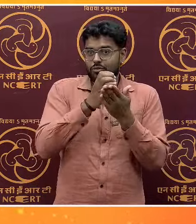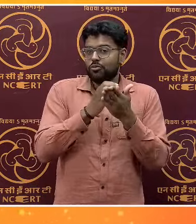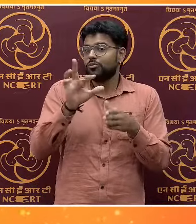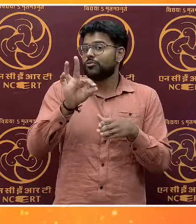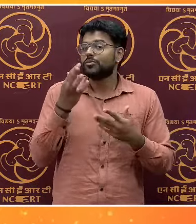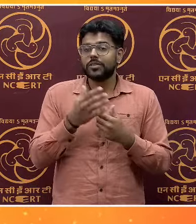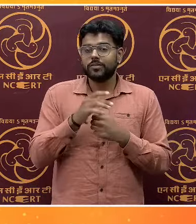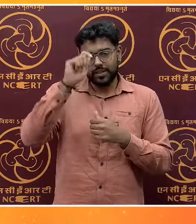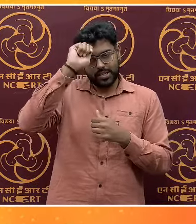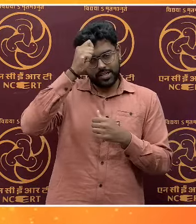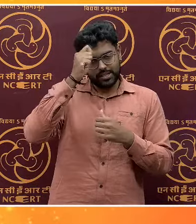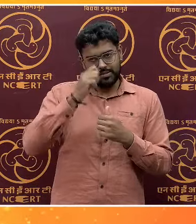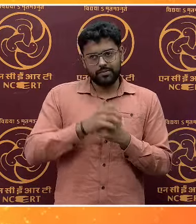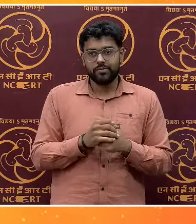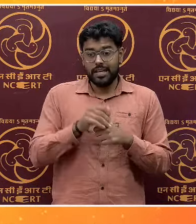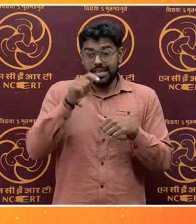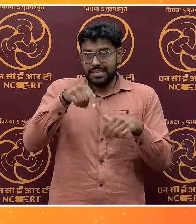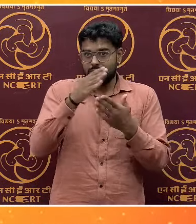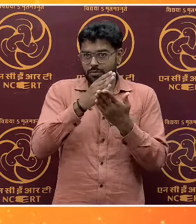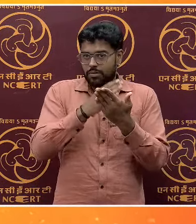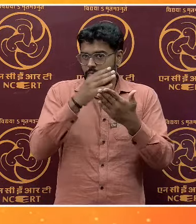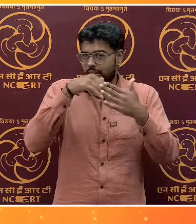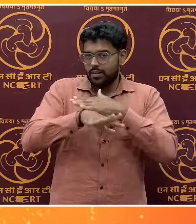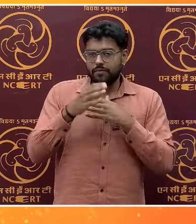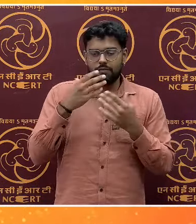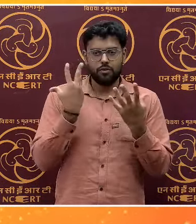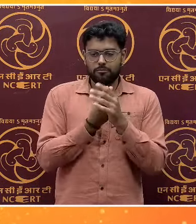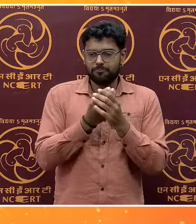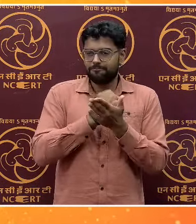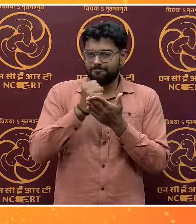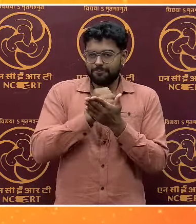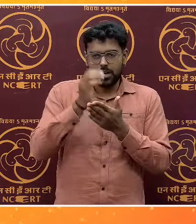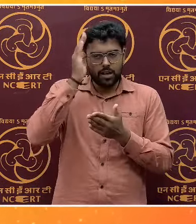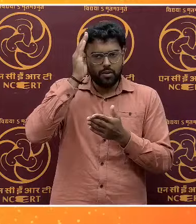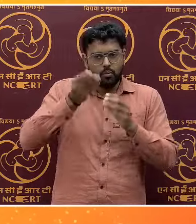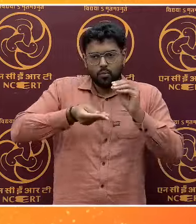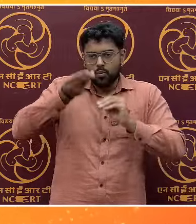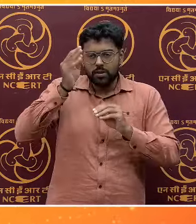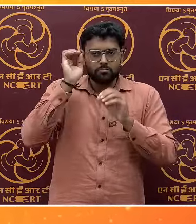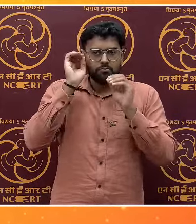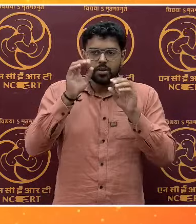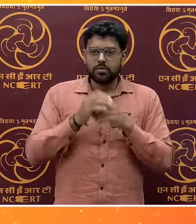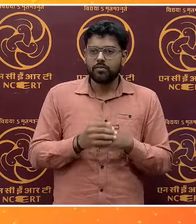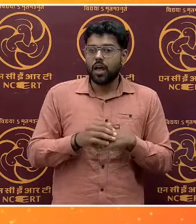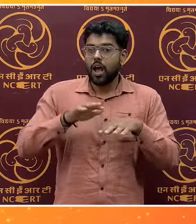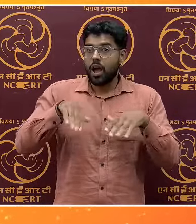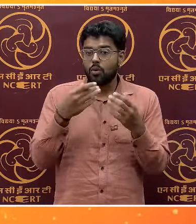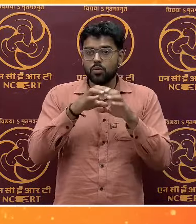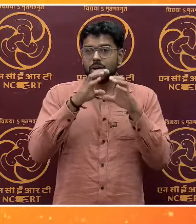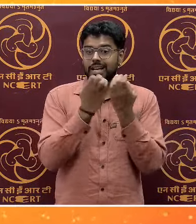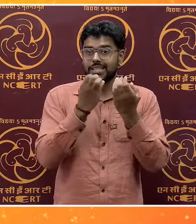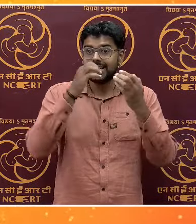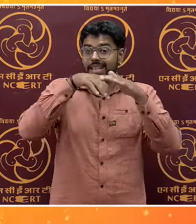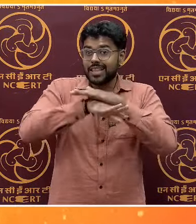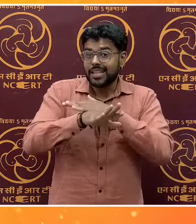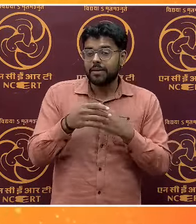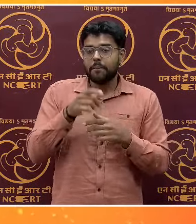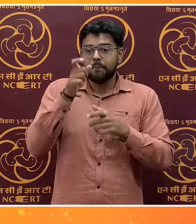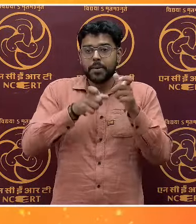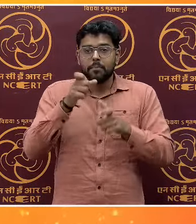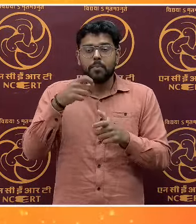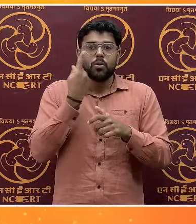English. Through this session, we will try to create awareness about teaching in classroom scenarios where we